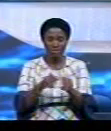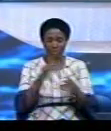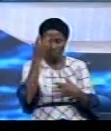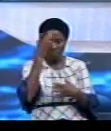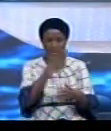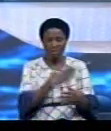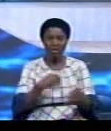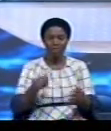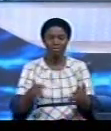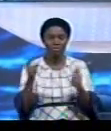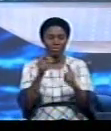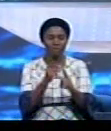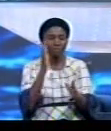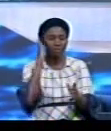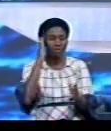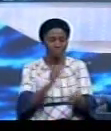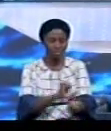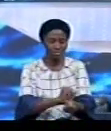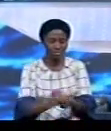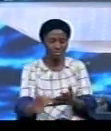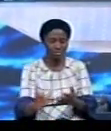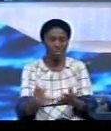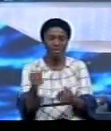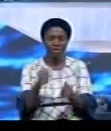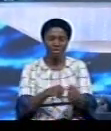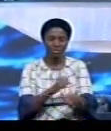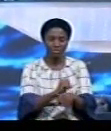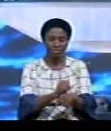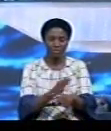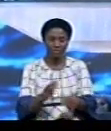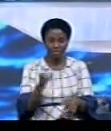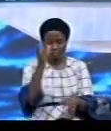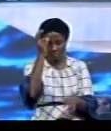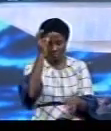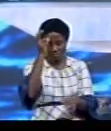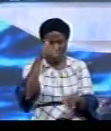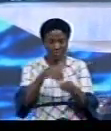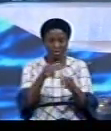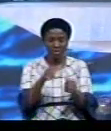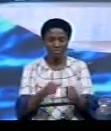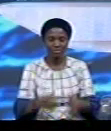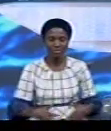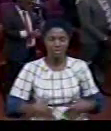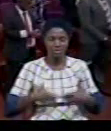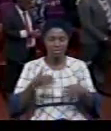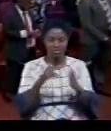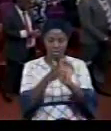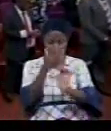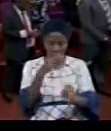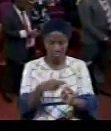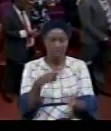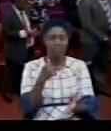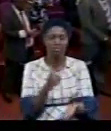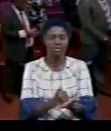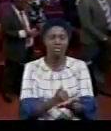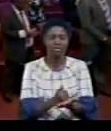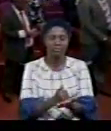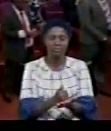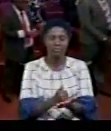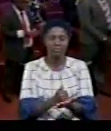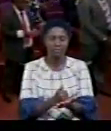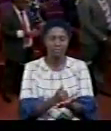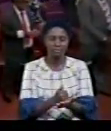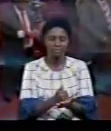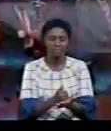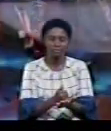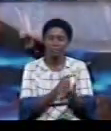will destroy every work of the devil in every life in Jesus' name. Lord,